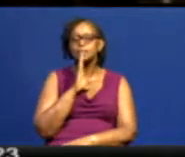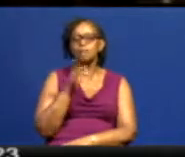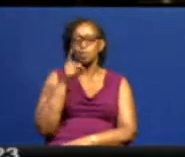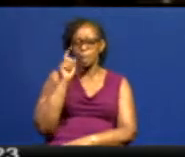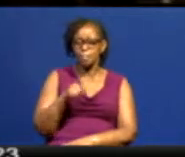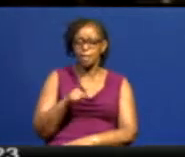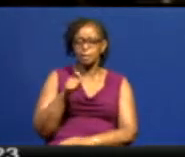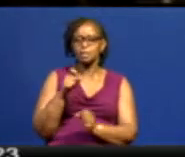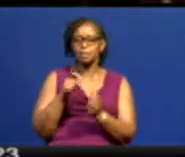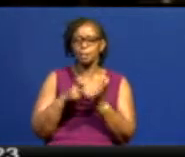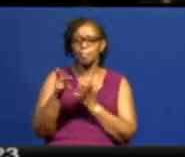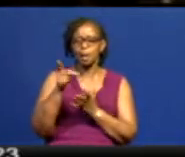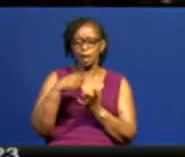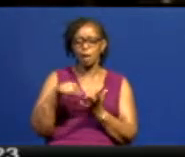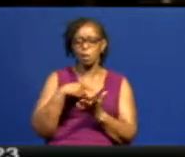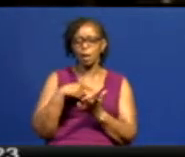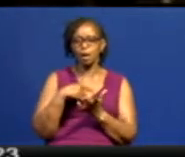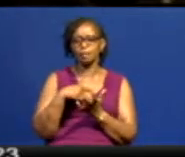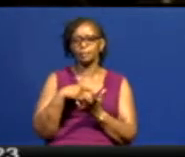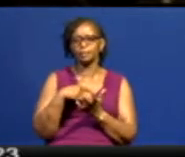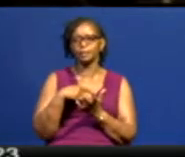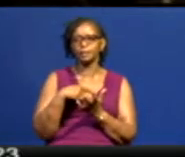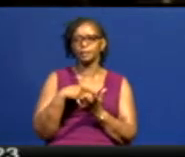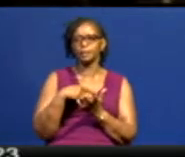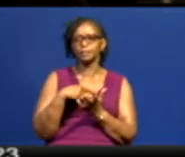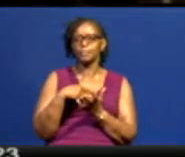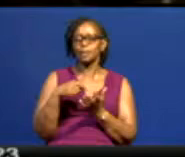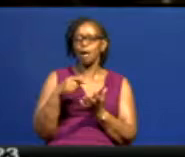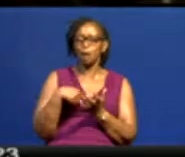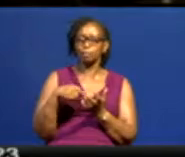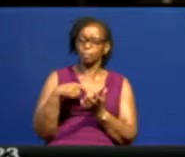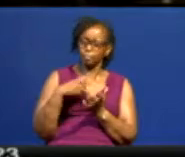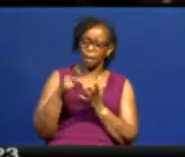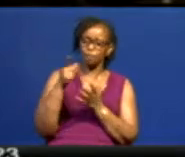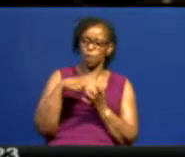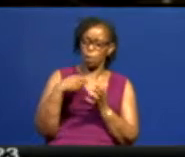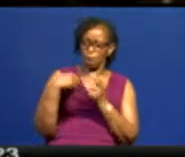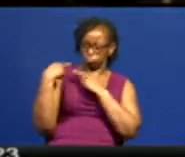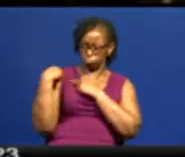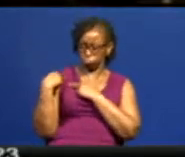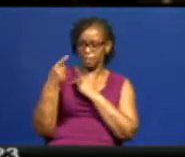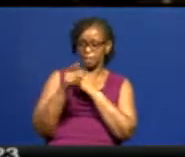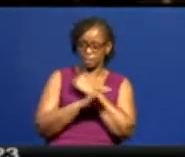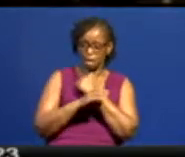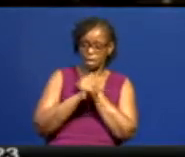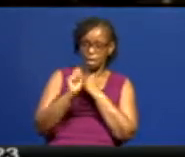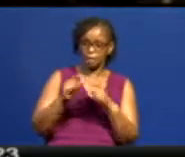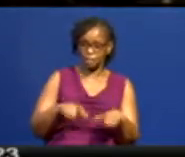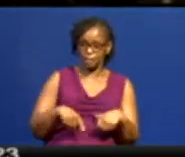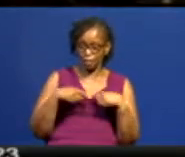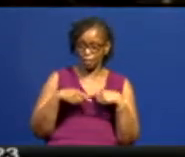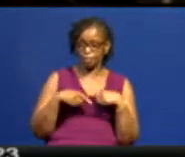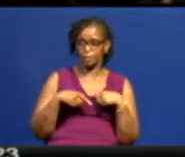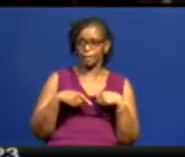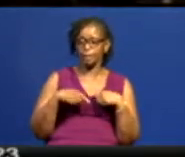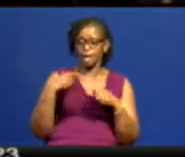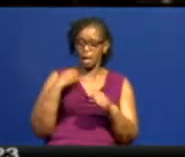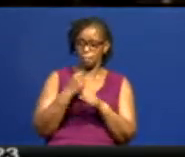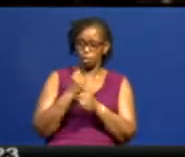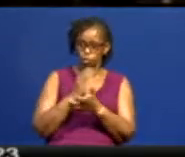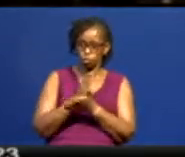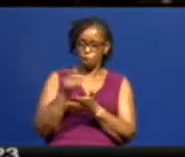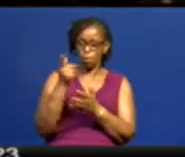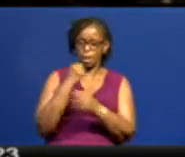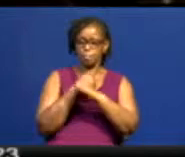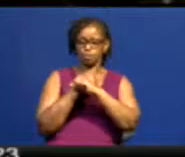be able to pay our obligation, so at least this country can survive, because and ensure that we